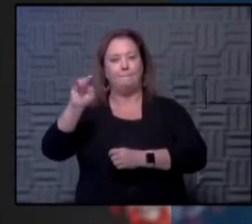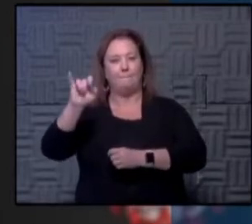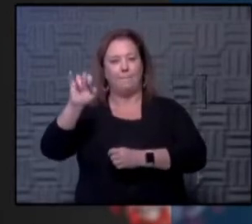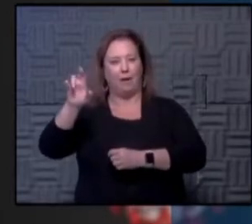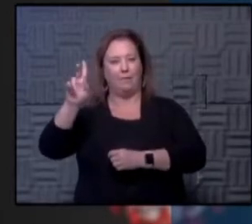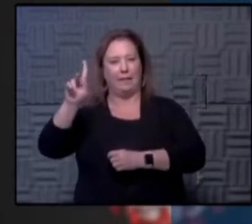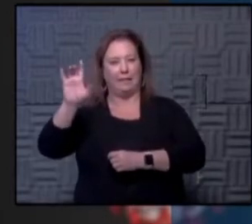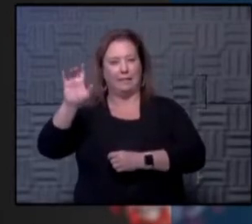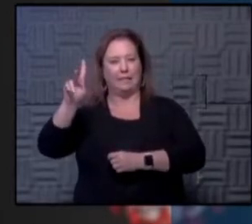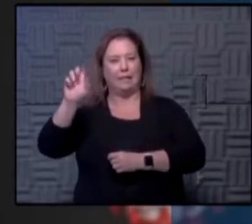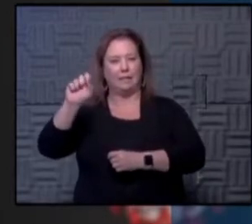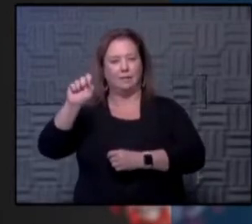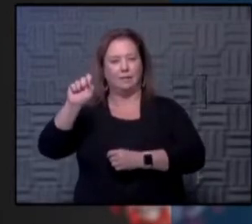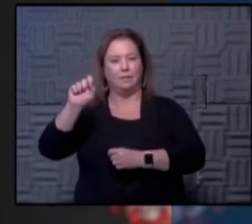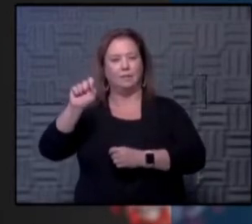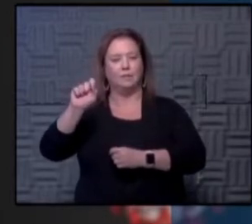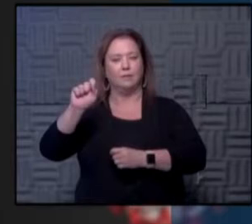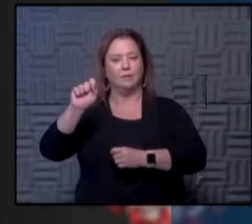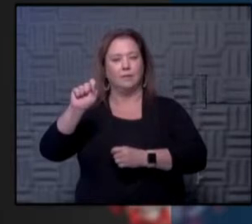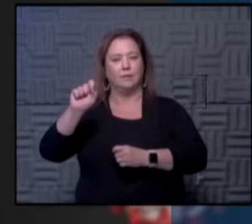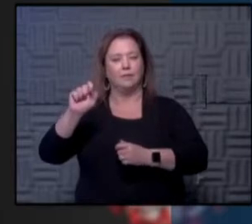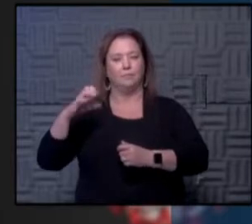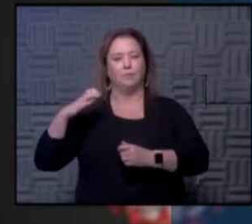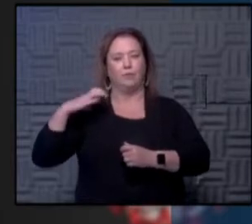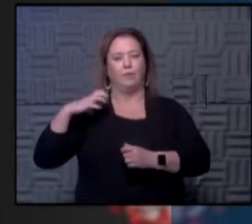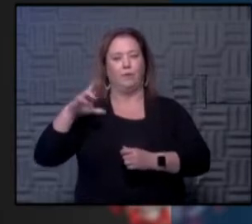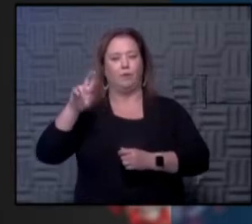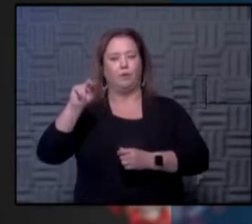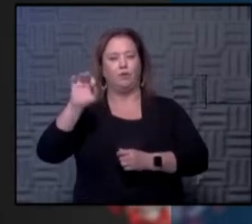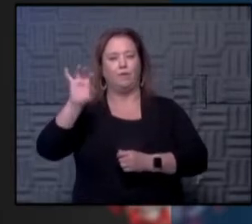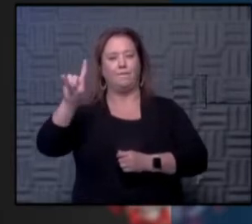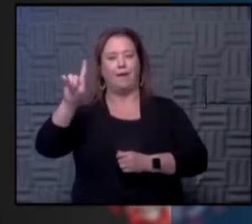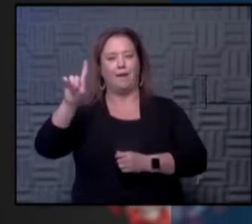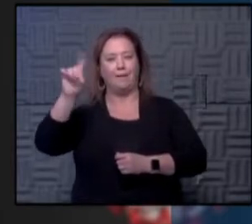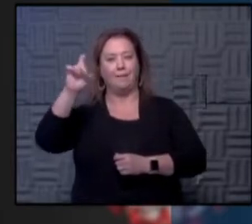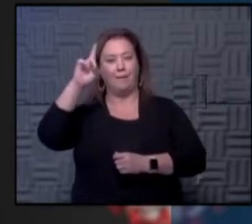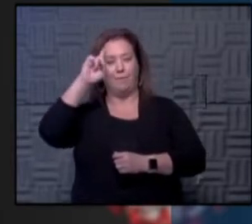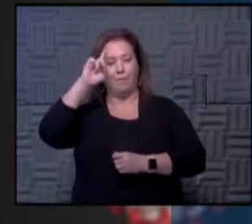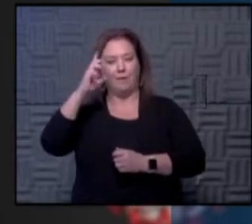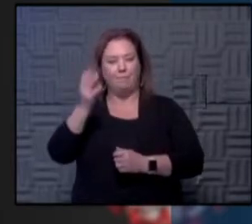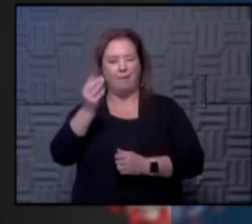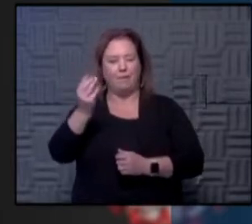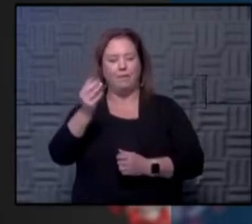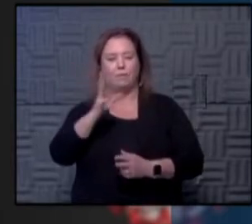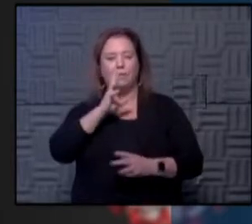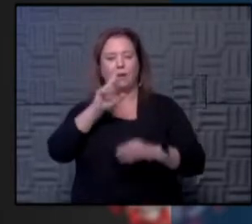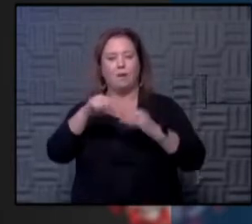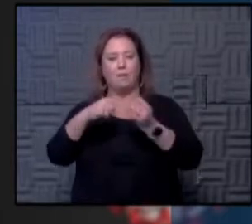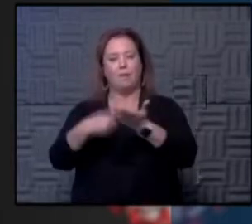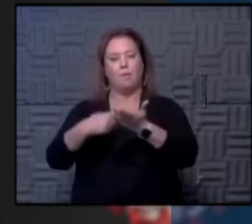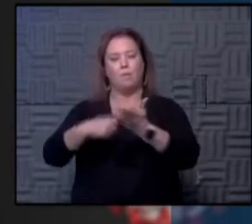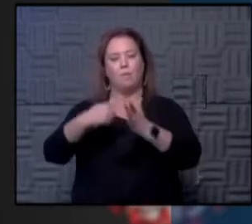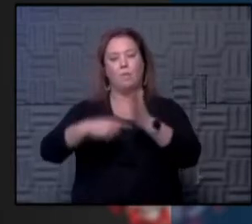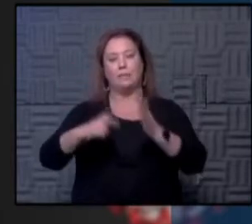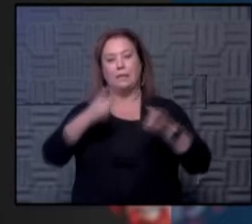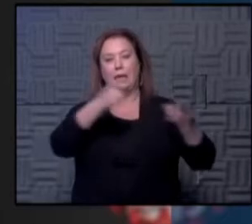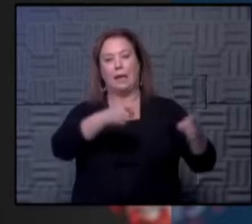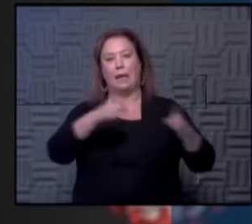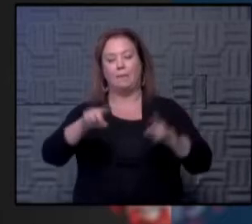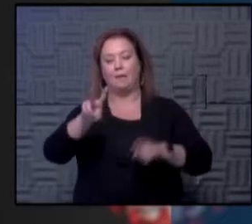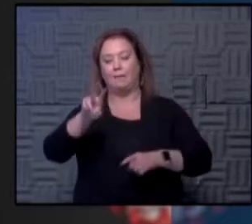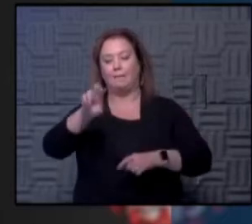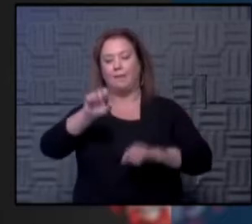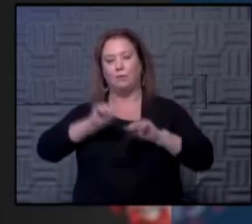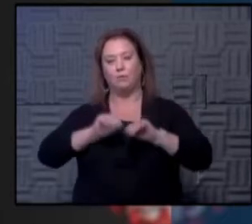chief executive of the Unified Government of Wyandotte County. He'll be here to talk with us a bit about what we're seeing in